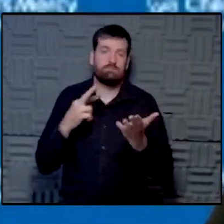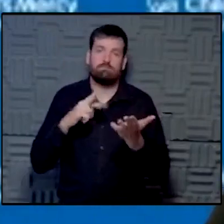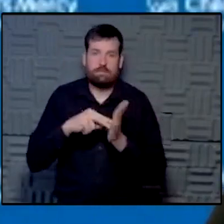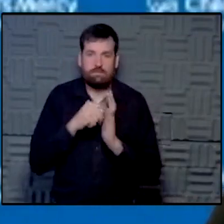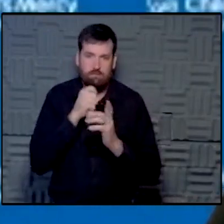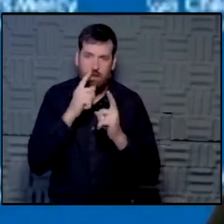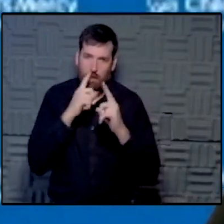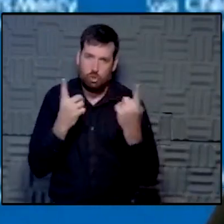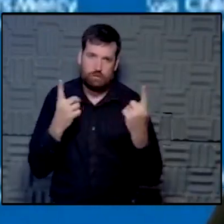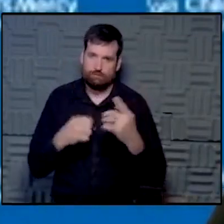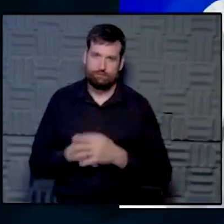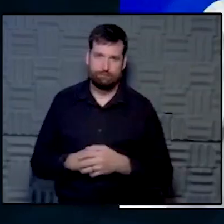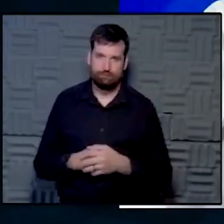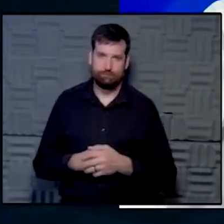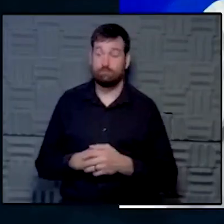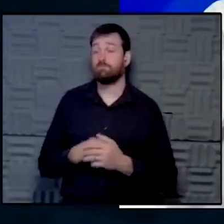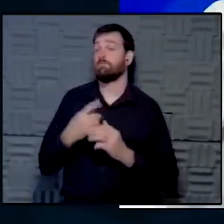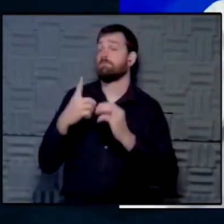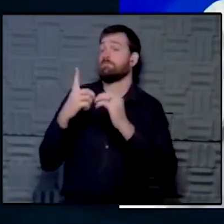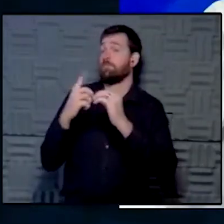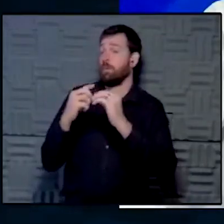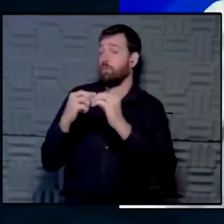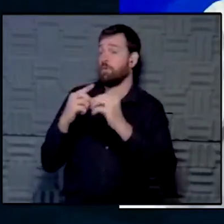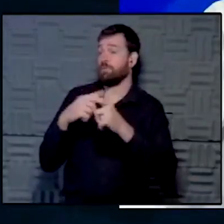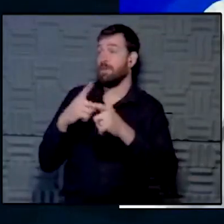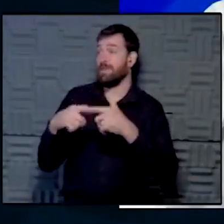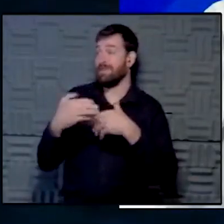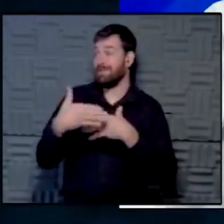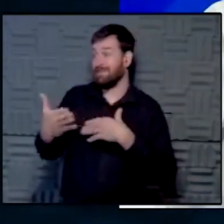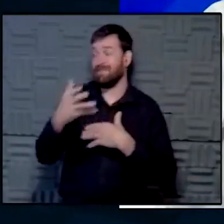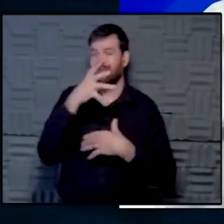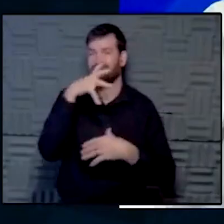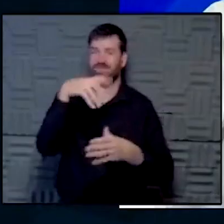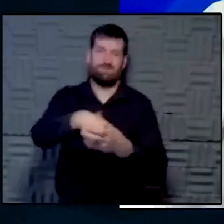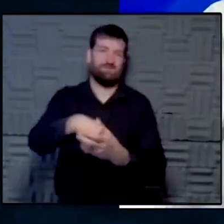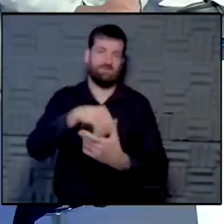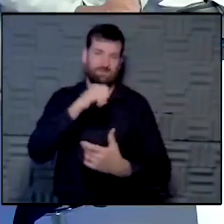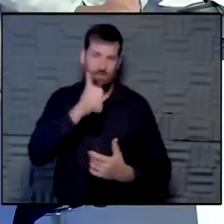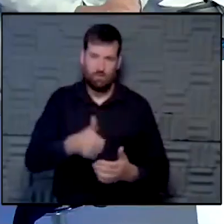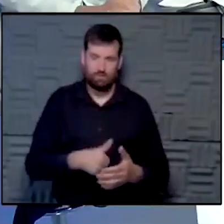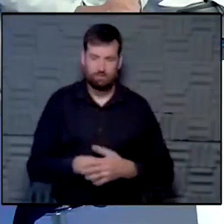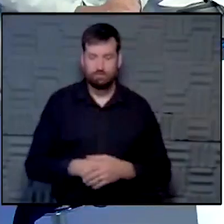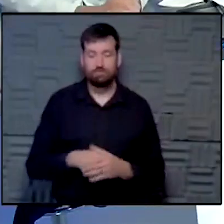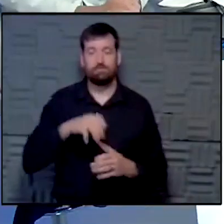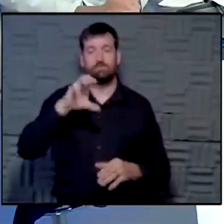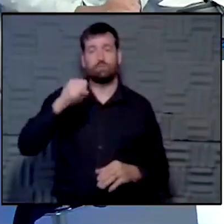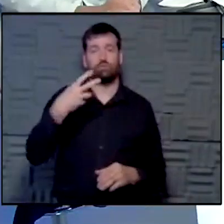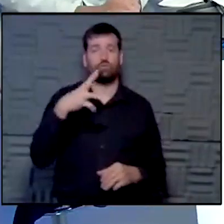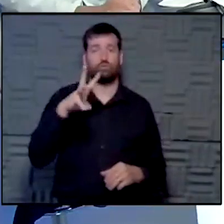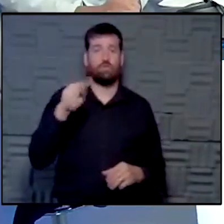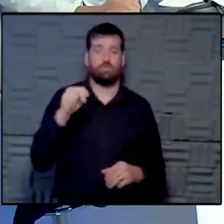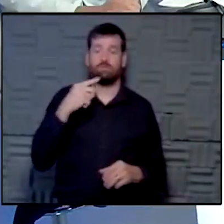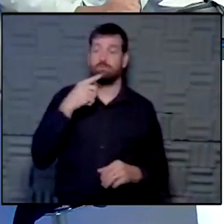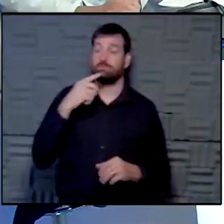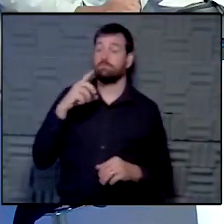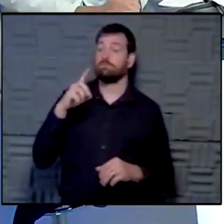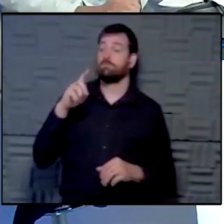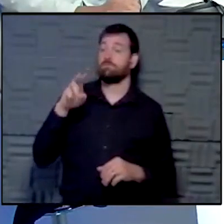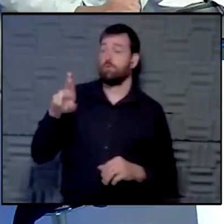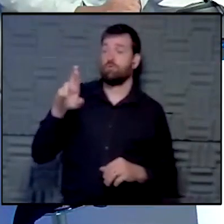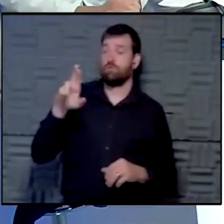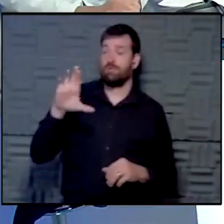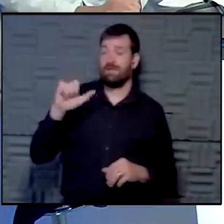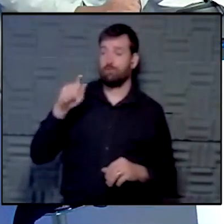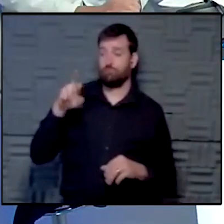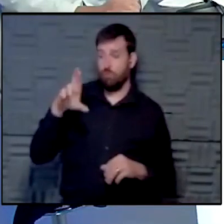All right, one question more, and then the rest we'll put in tomorrow for Follow Friday. Sean says, Dr. Castro, will we